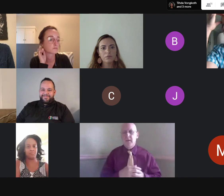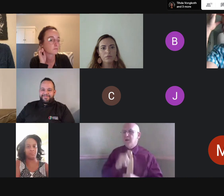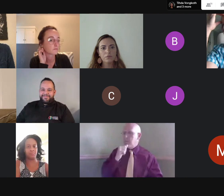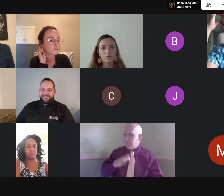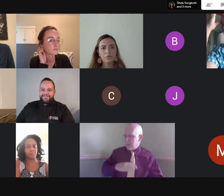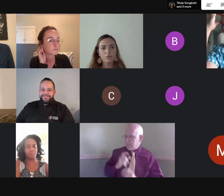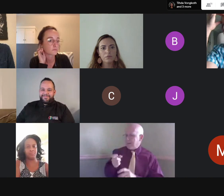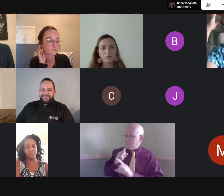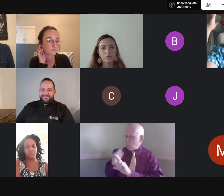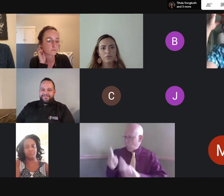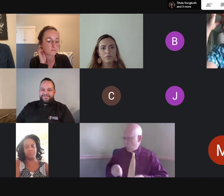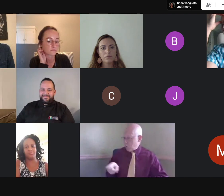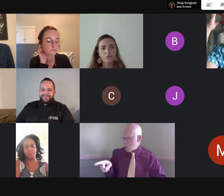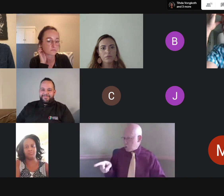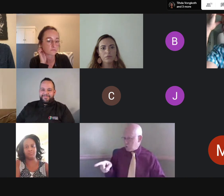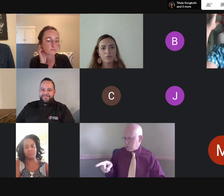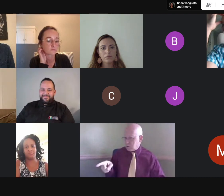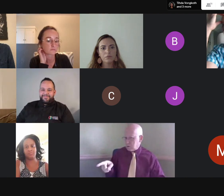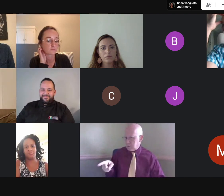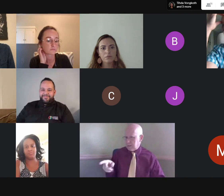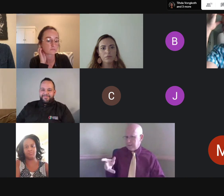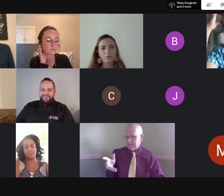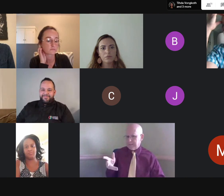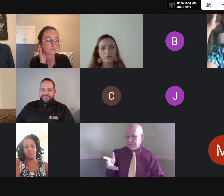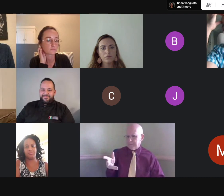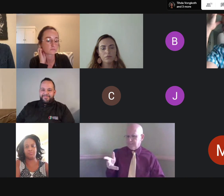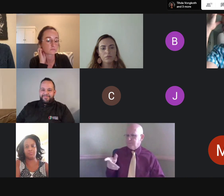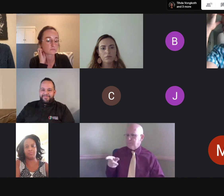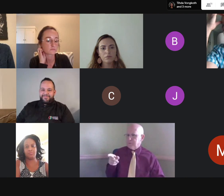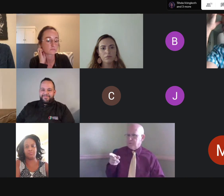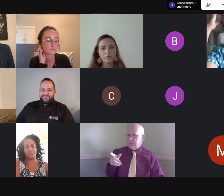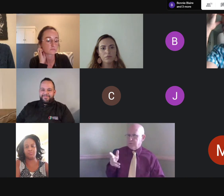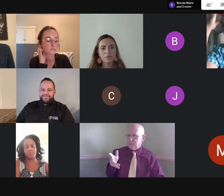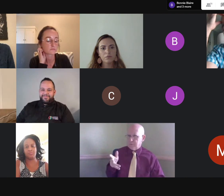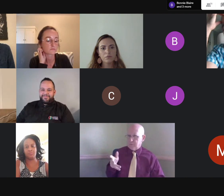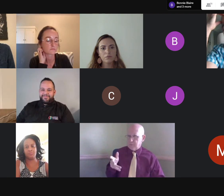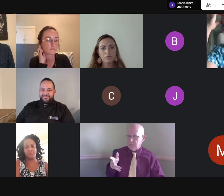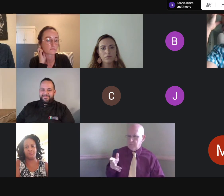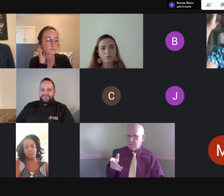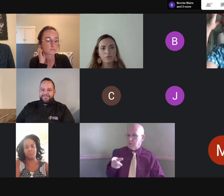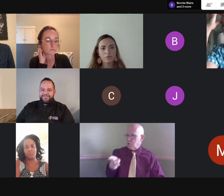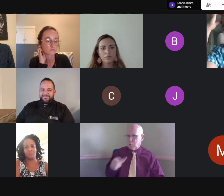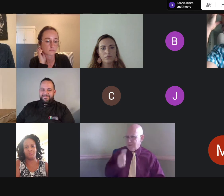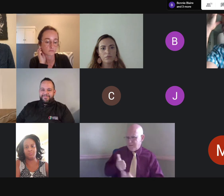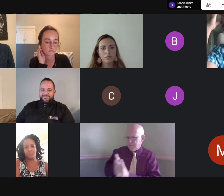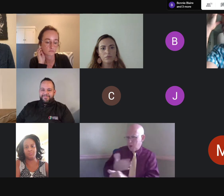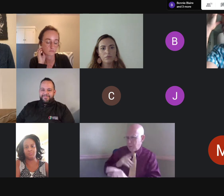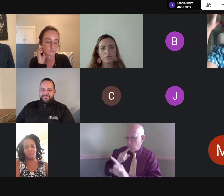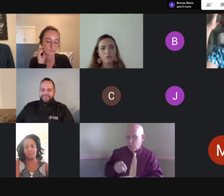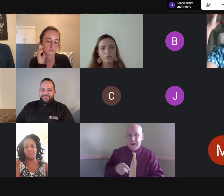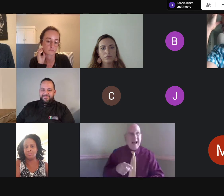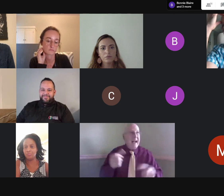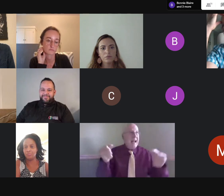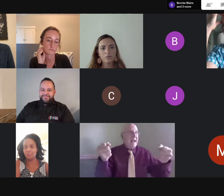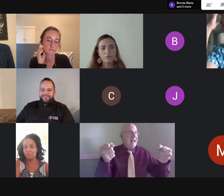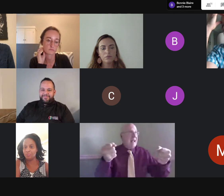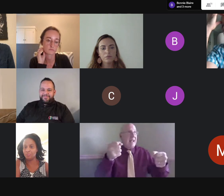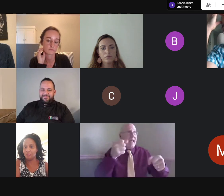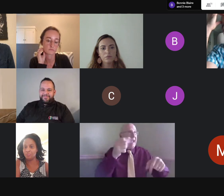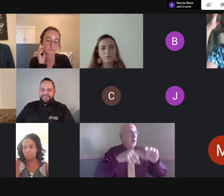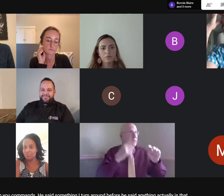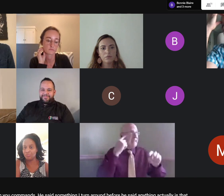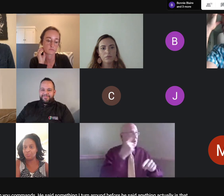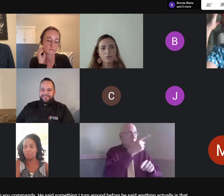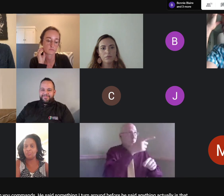was giving you commands. You were not compliant. And I said, well, I had my hearing disability. I